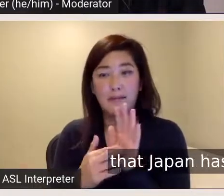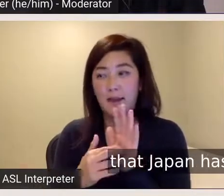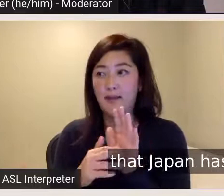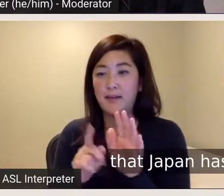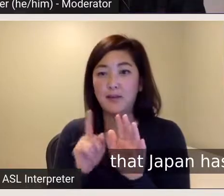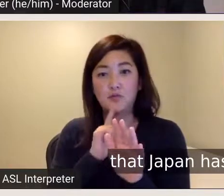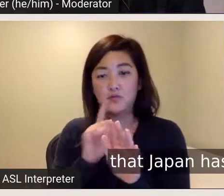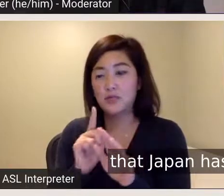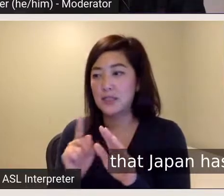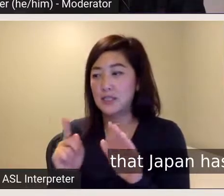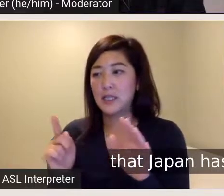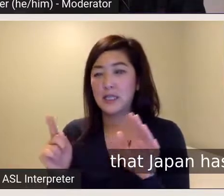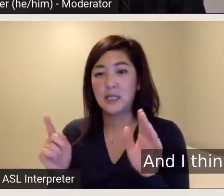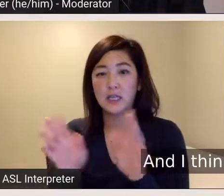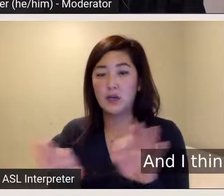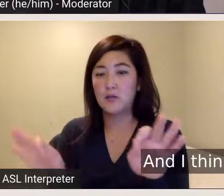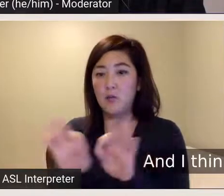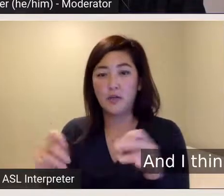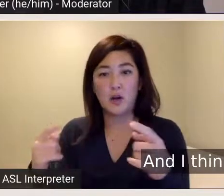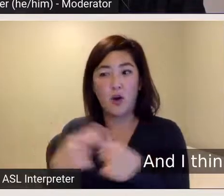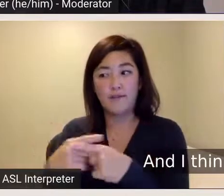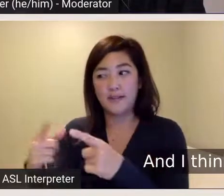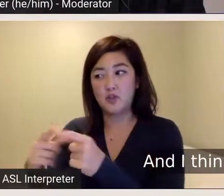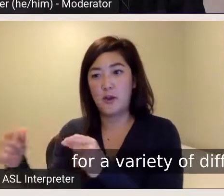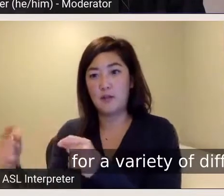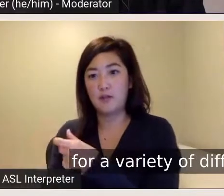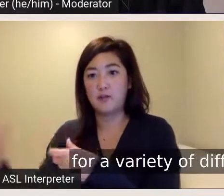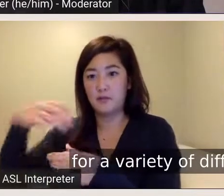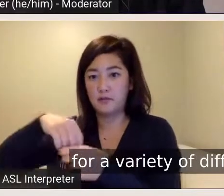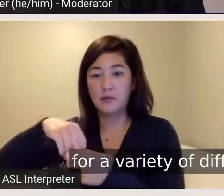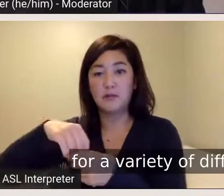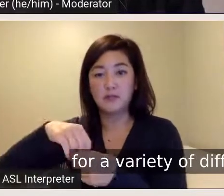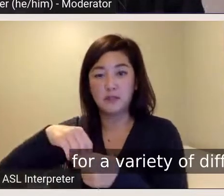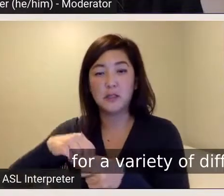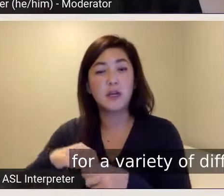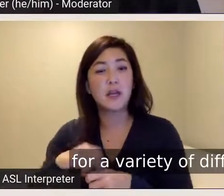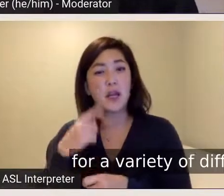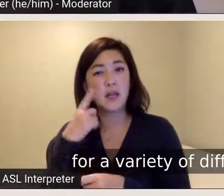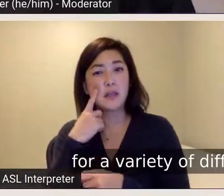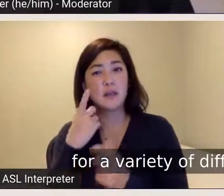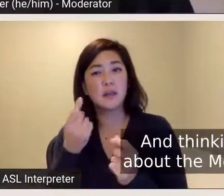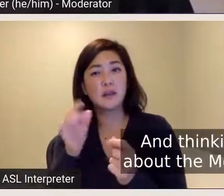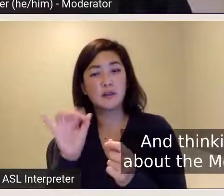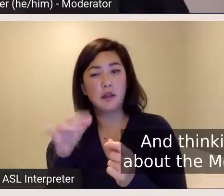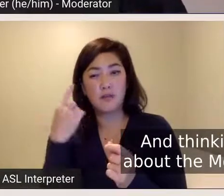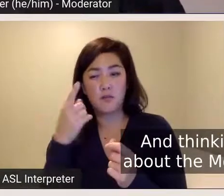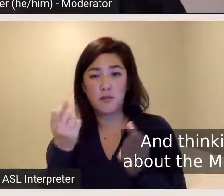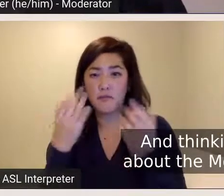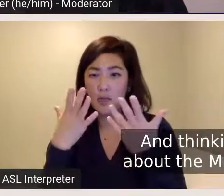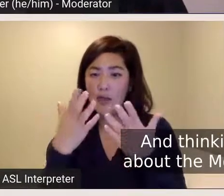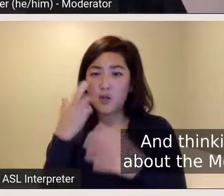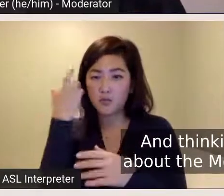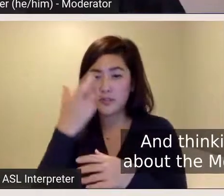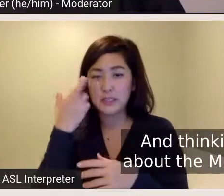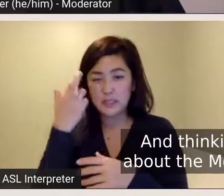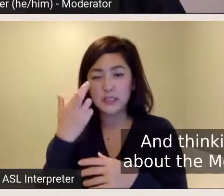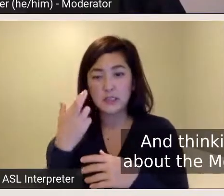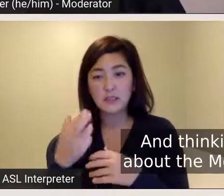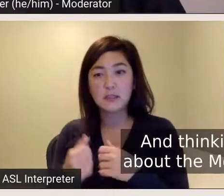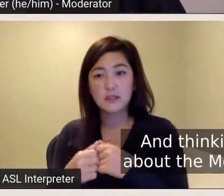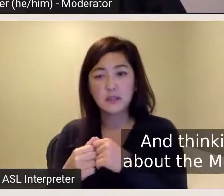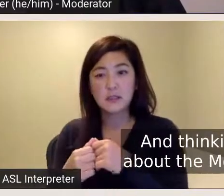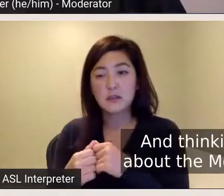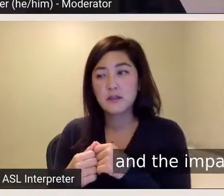has participated in. And I think he does so for a variety of different reasons, right? And thinking a little bit about the